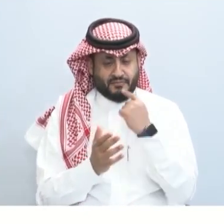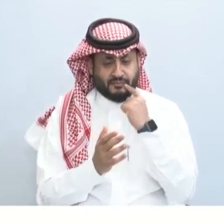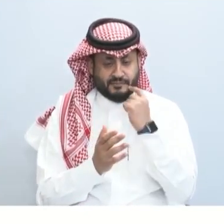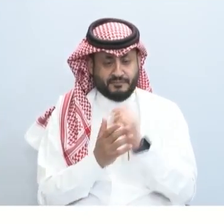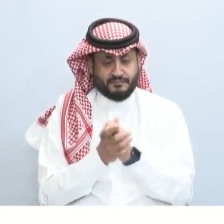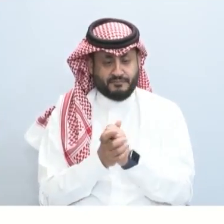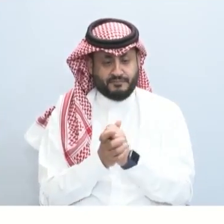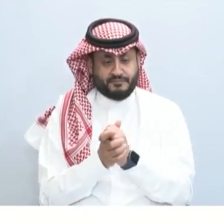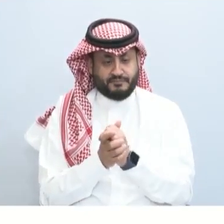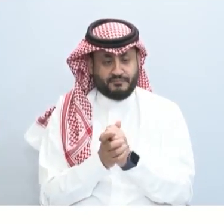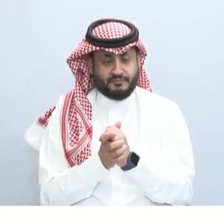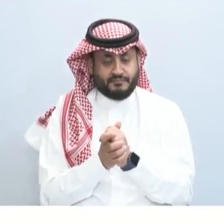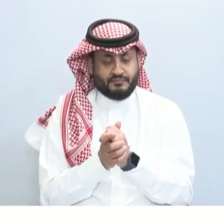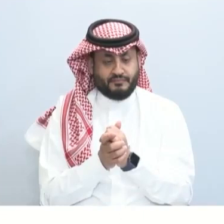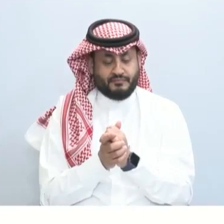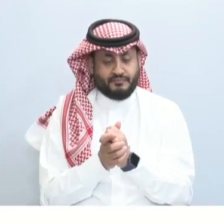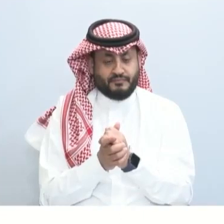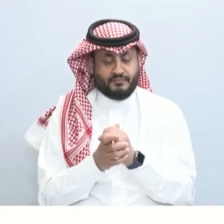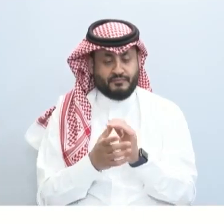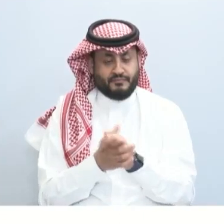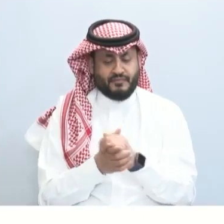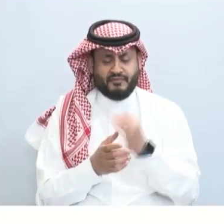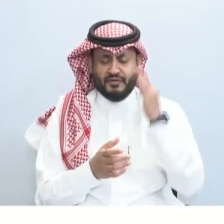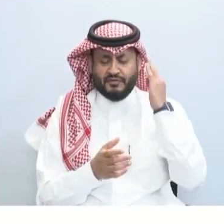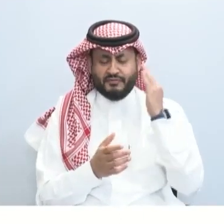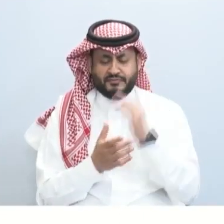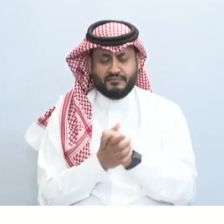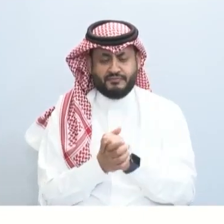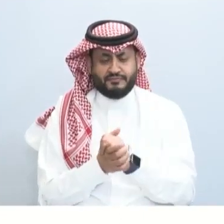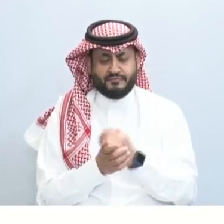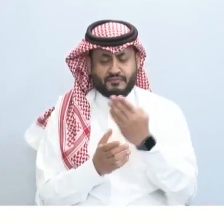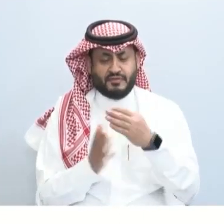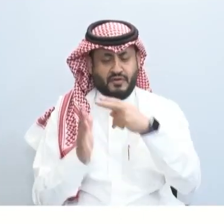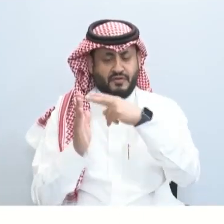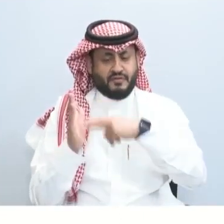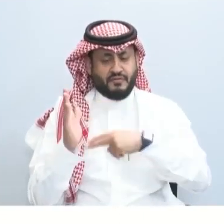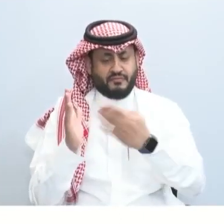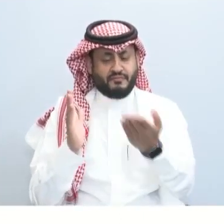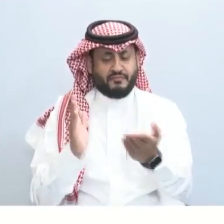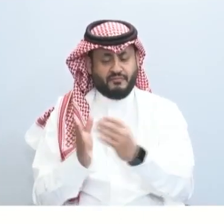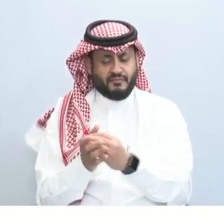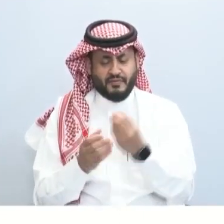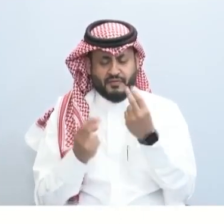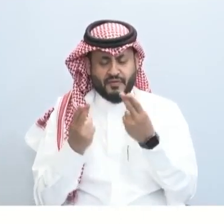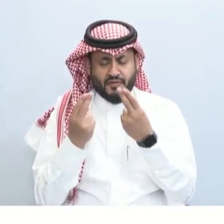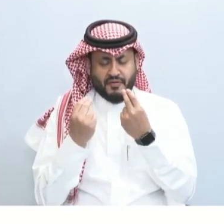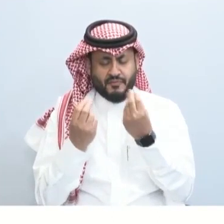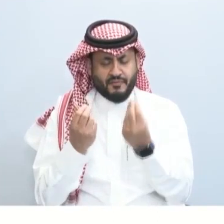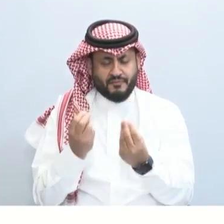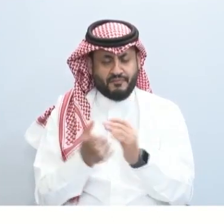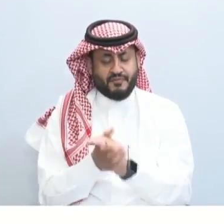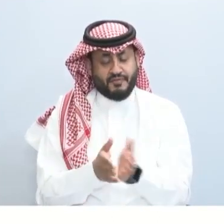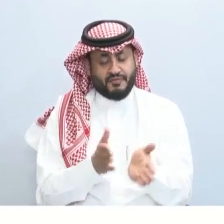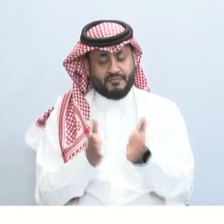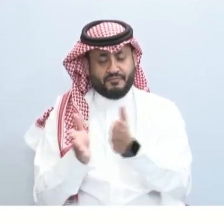to do here is that first, we're going to listen to this text. We listen to it carefully. And after